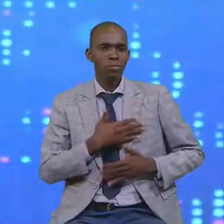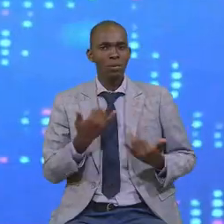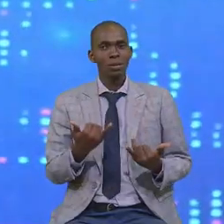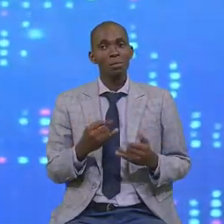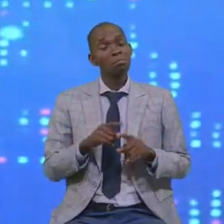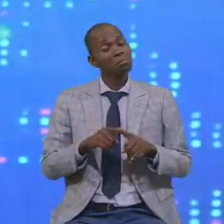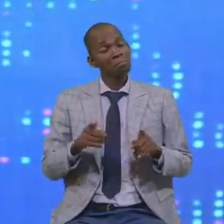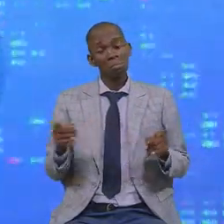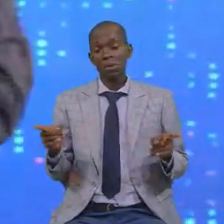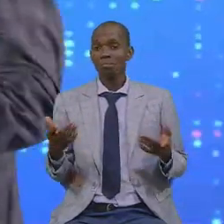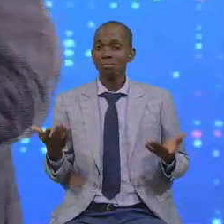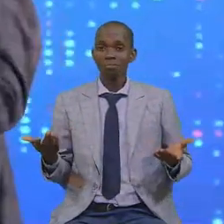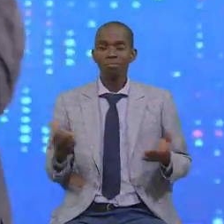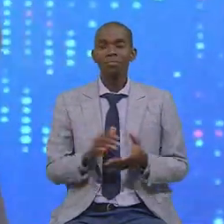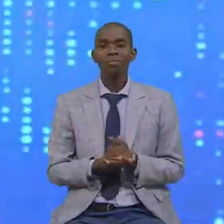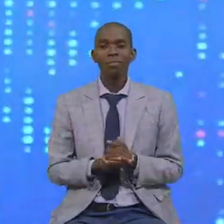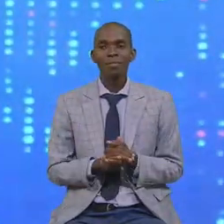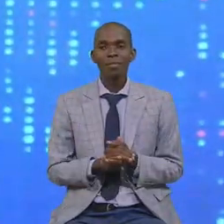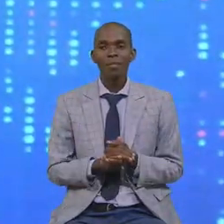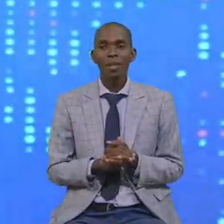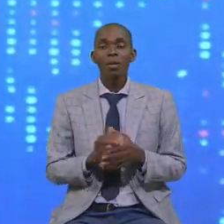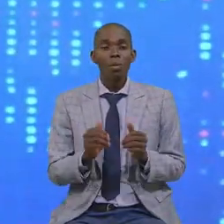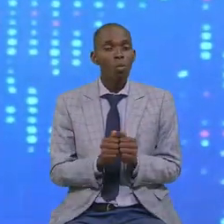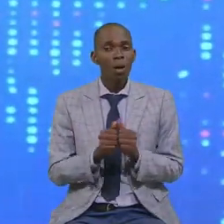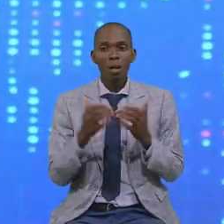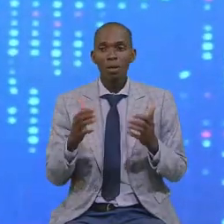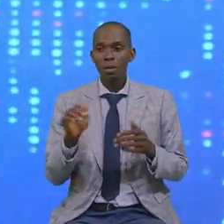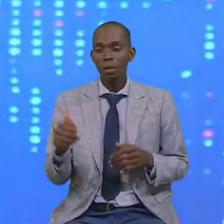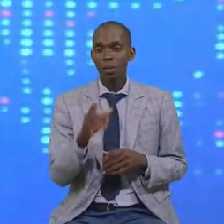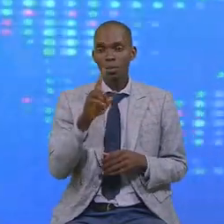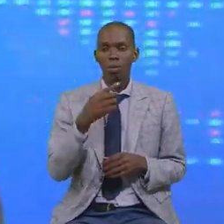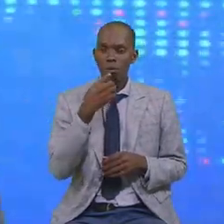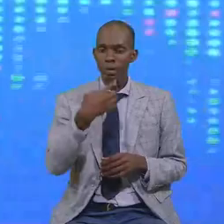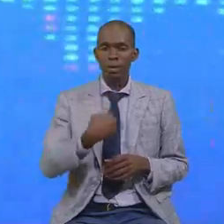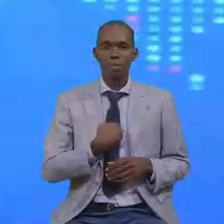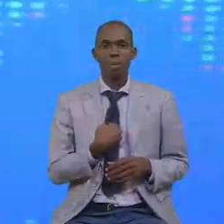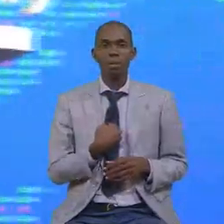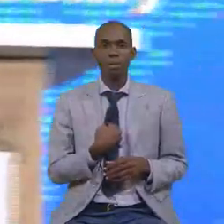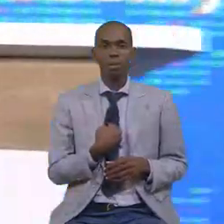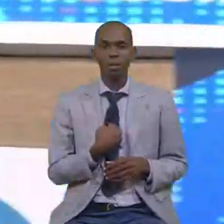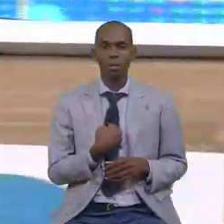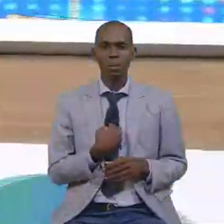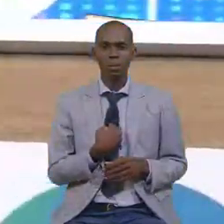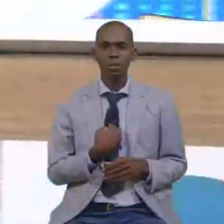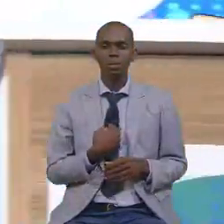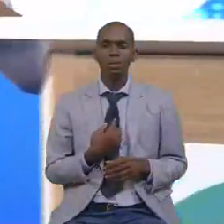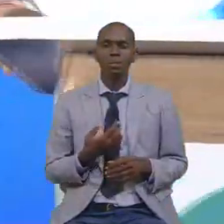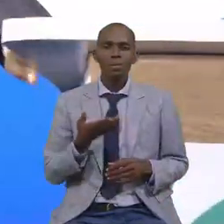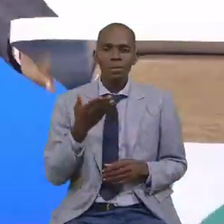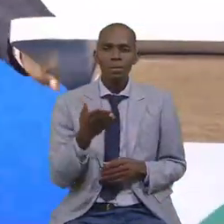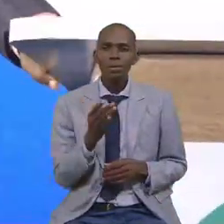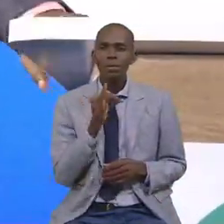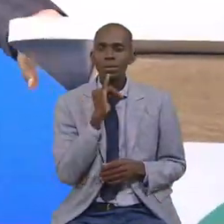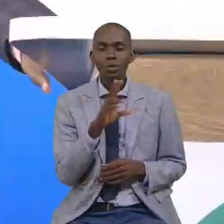myself, without anyone telling me. There's nobody to tell me,